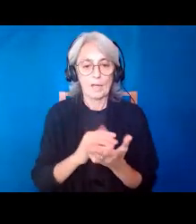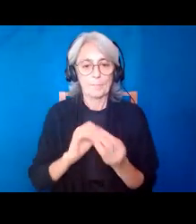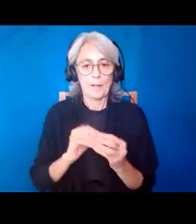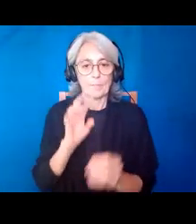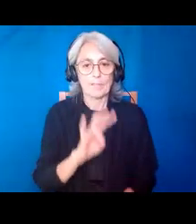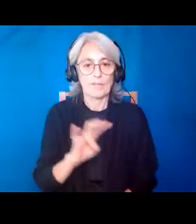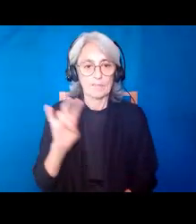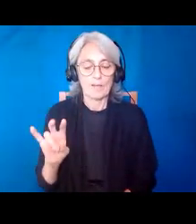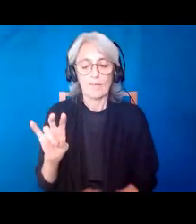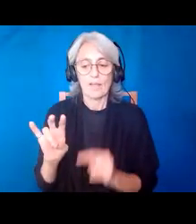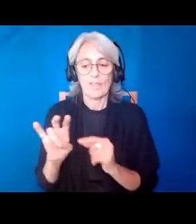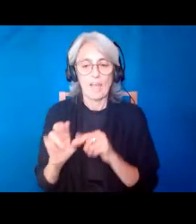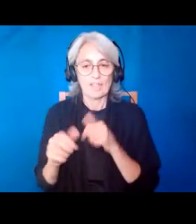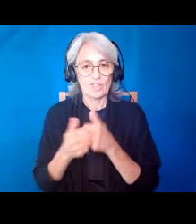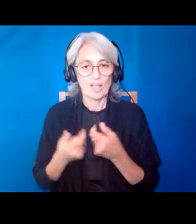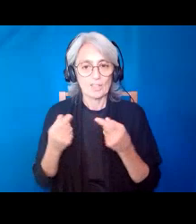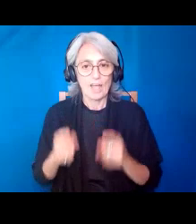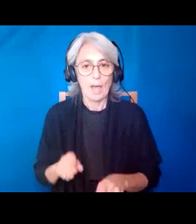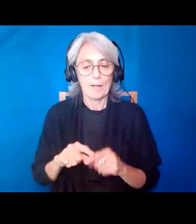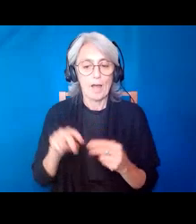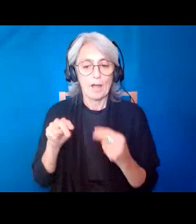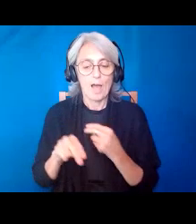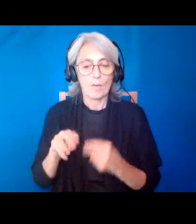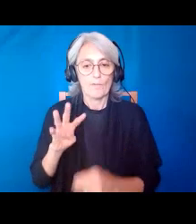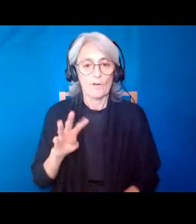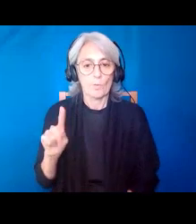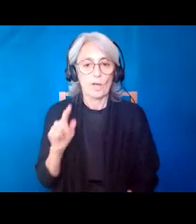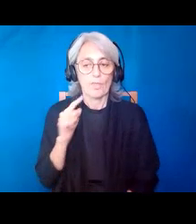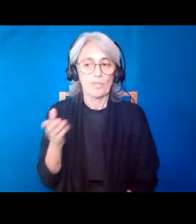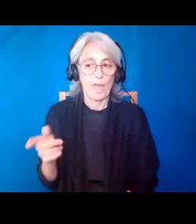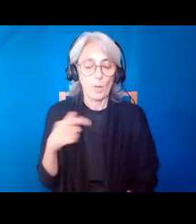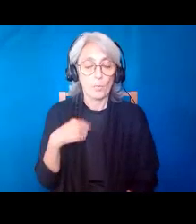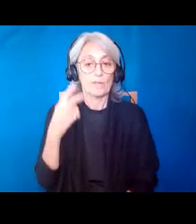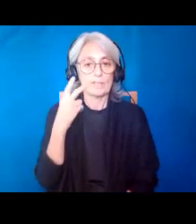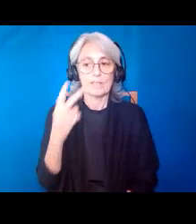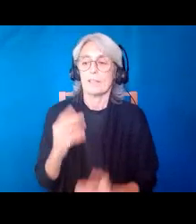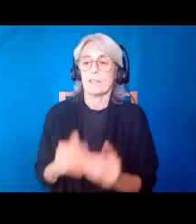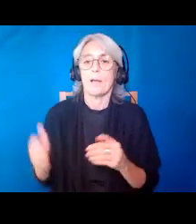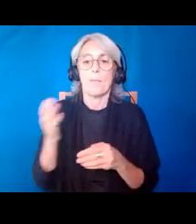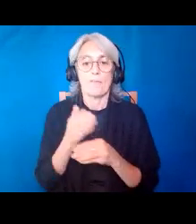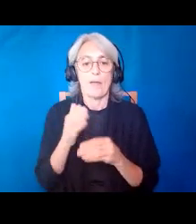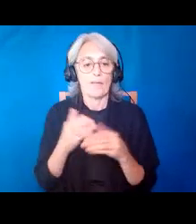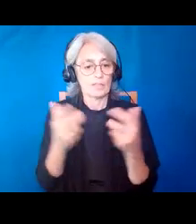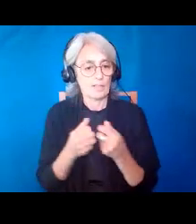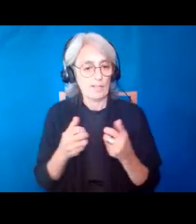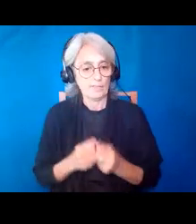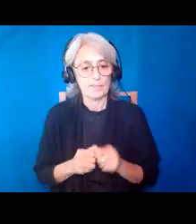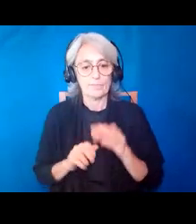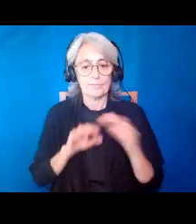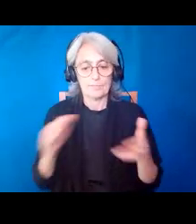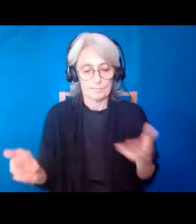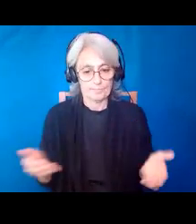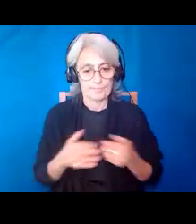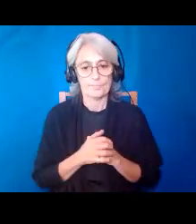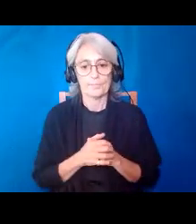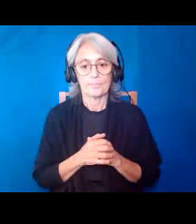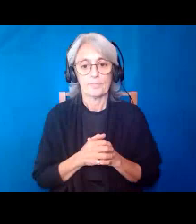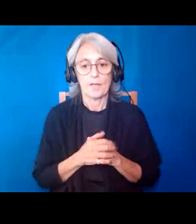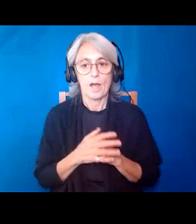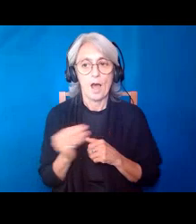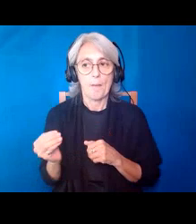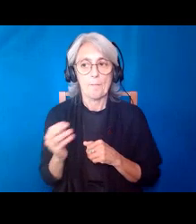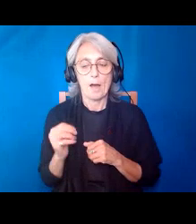Highway 41, where we've seen above average collisions and fatality in this route.